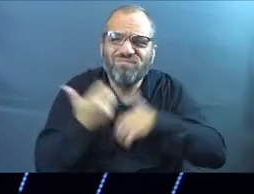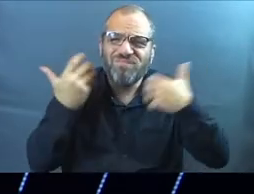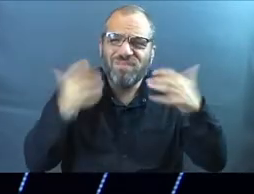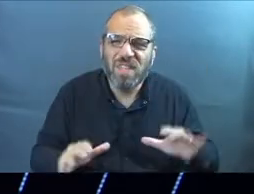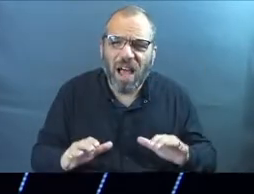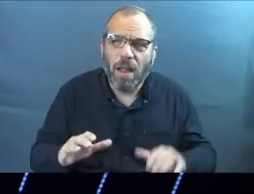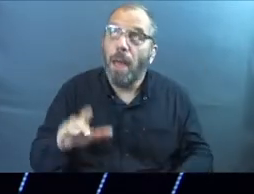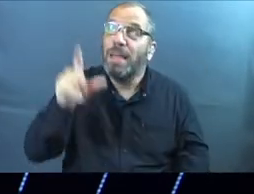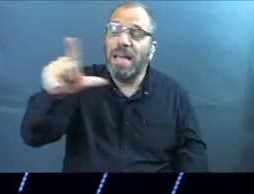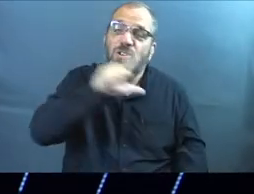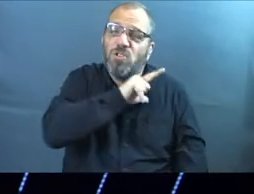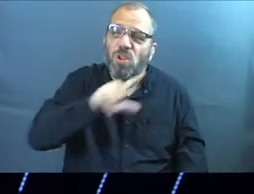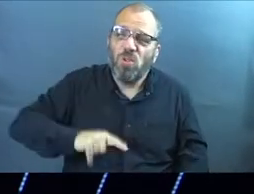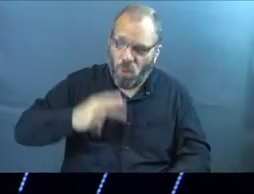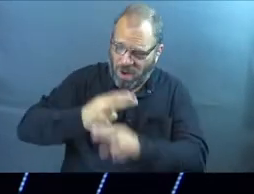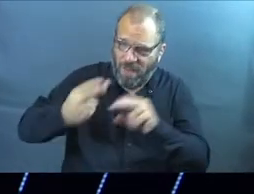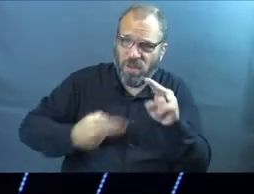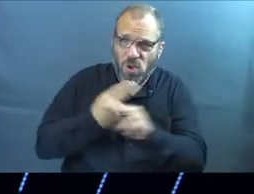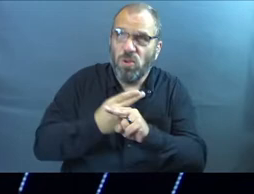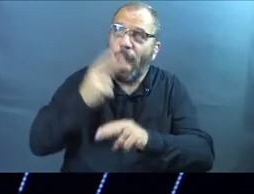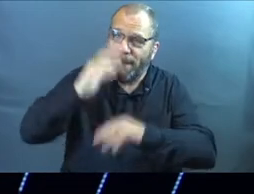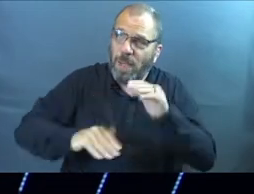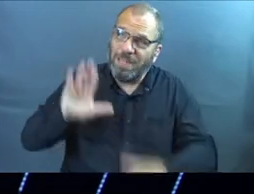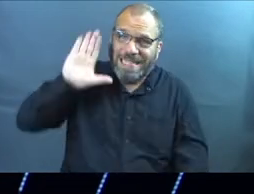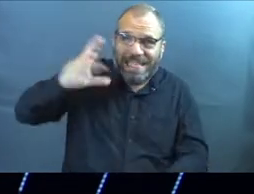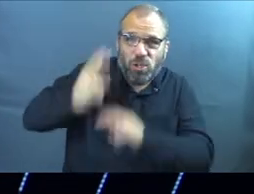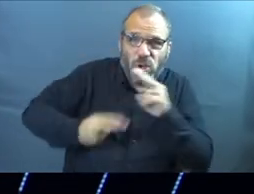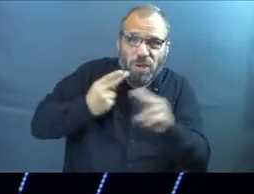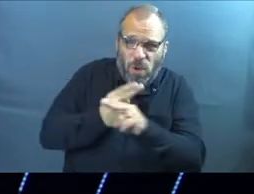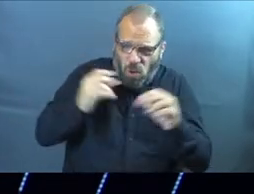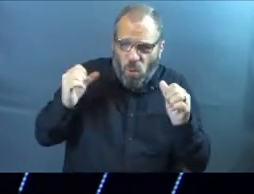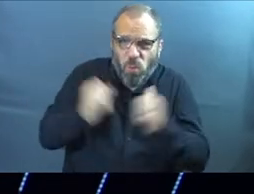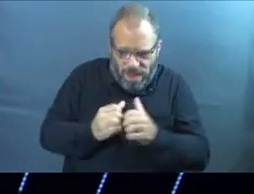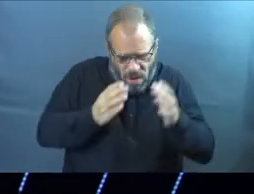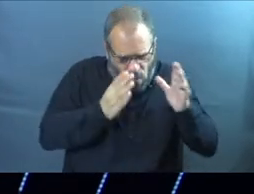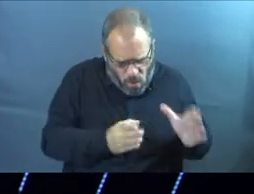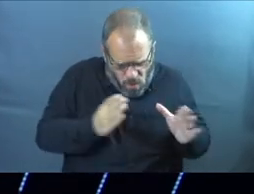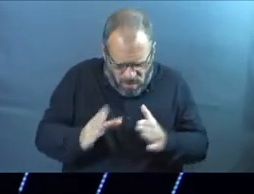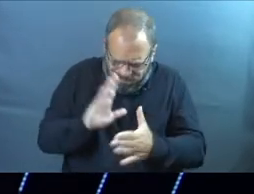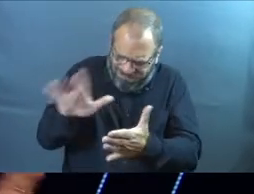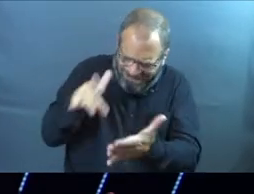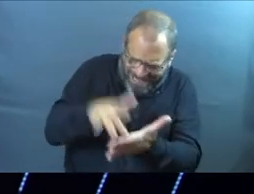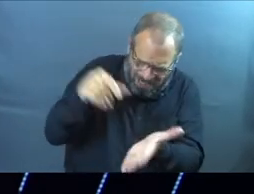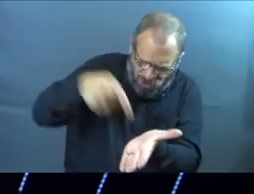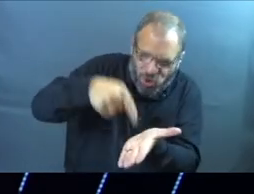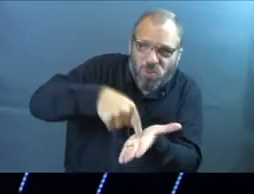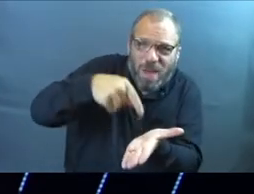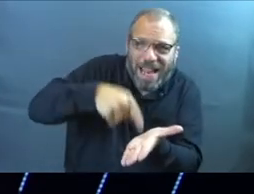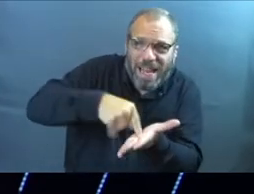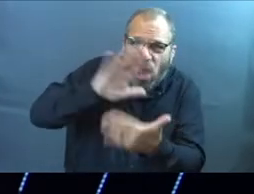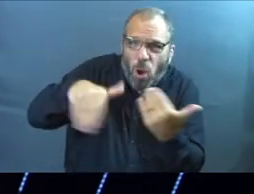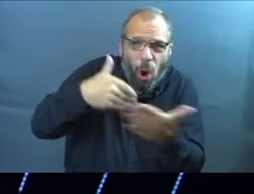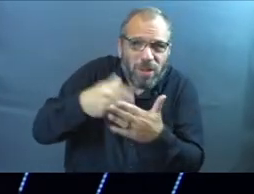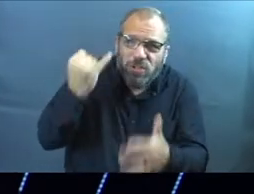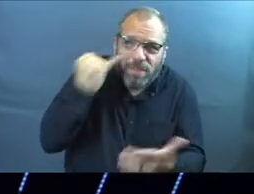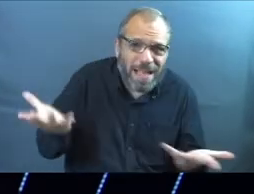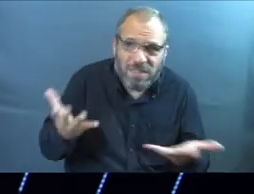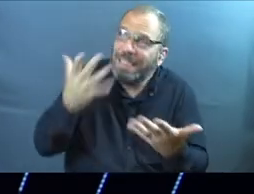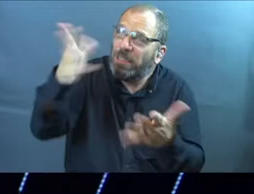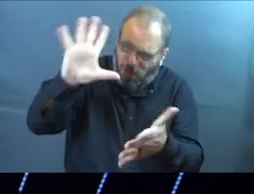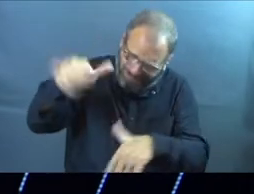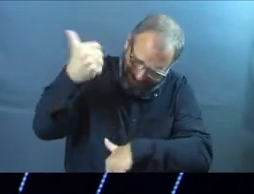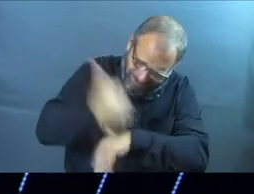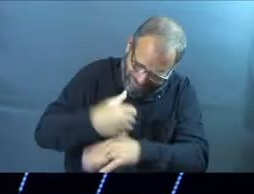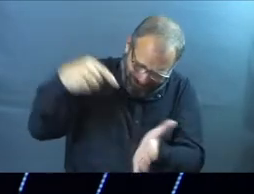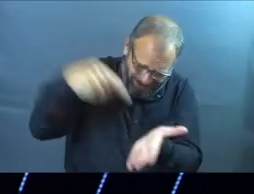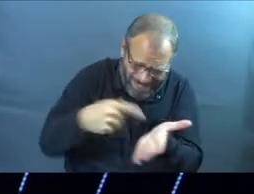Because the Lord of all the universe built his universe with order at its center in every single way that you can possibly imagine.